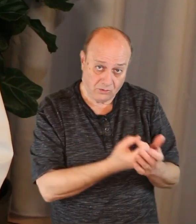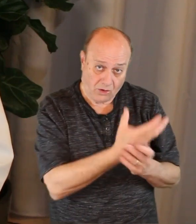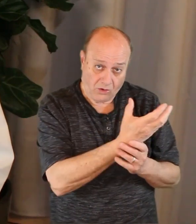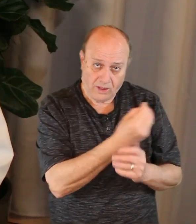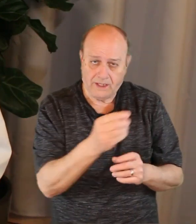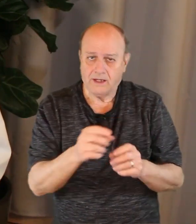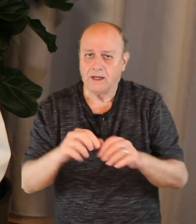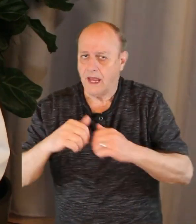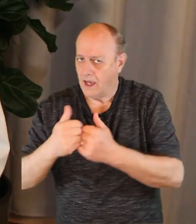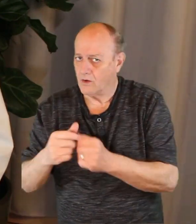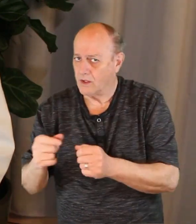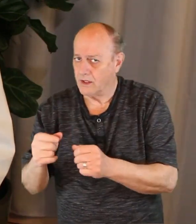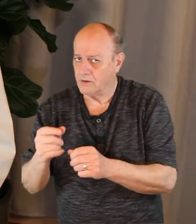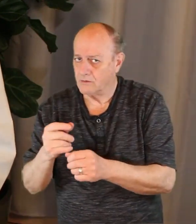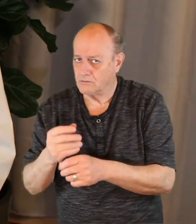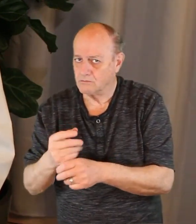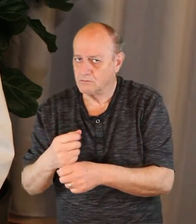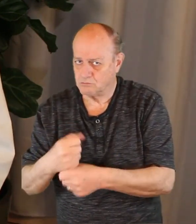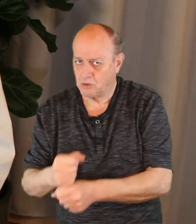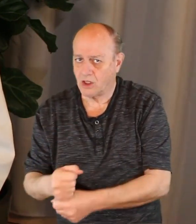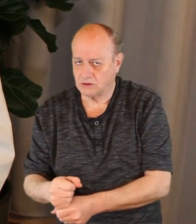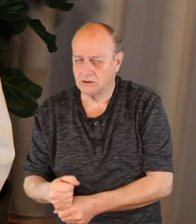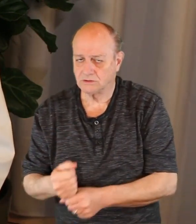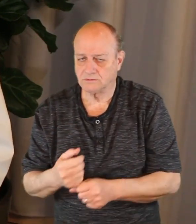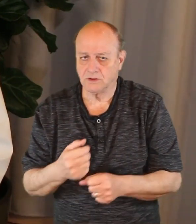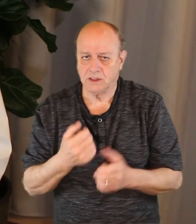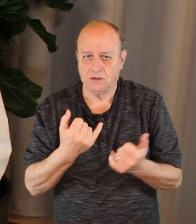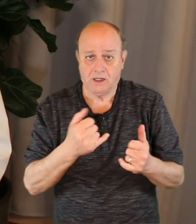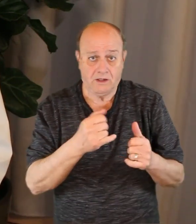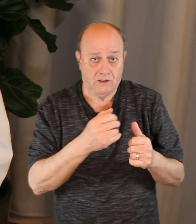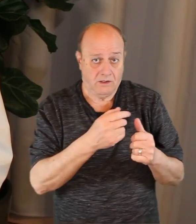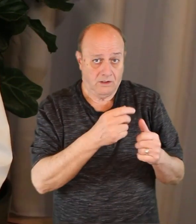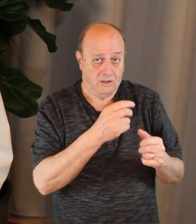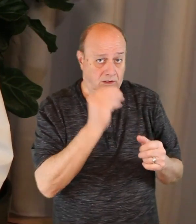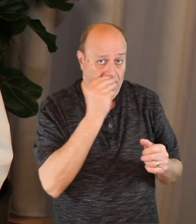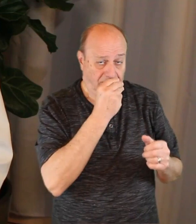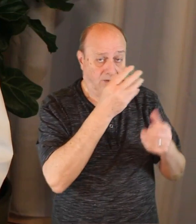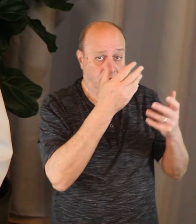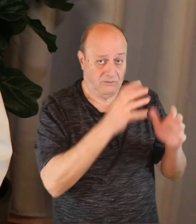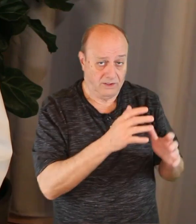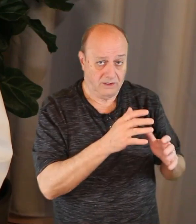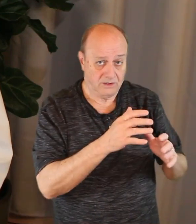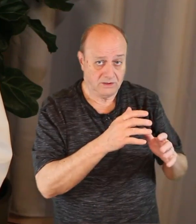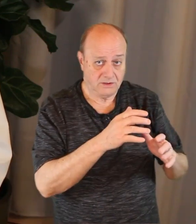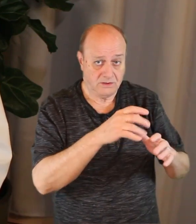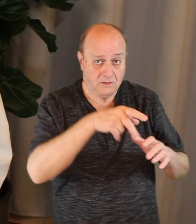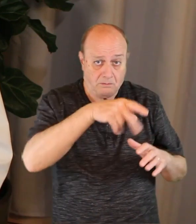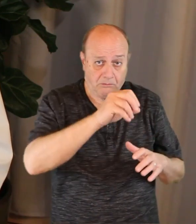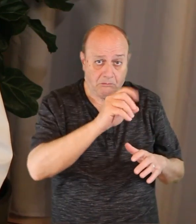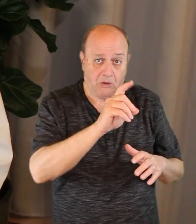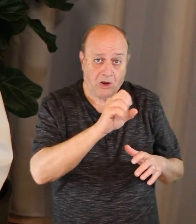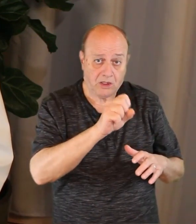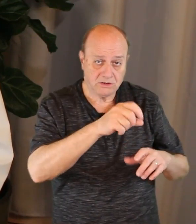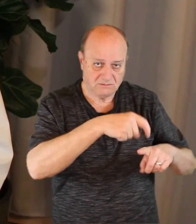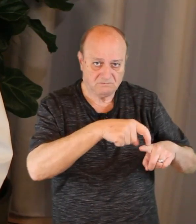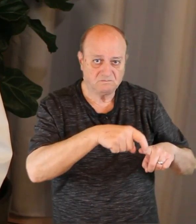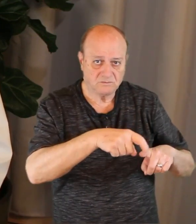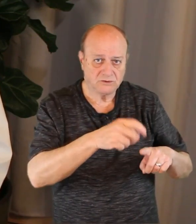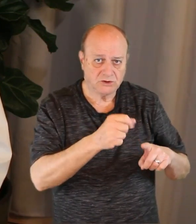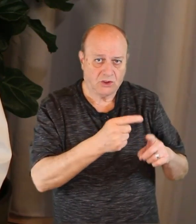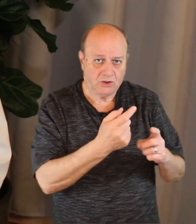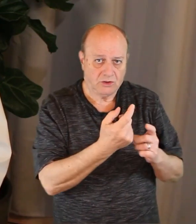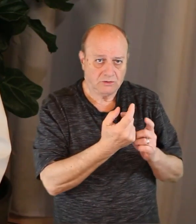are grown, then the vanilla pods are ripened and soaked in a certain amount